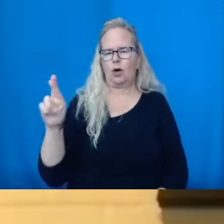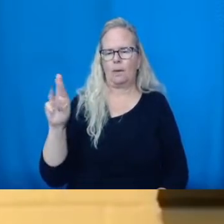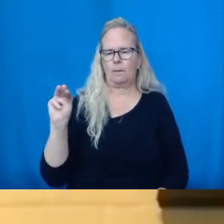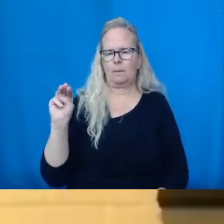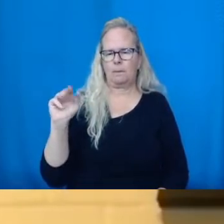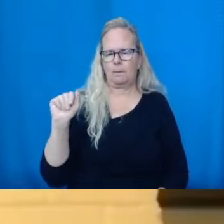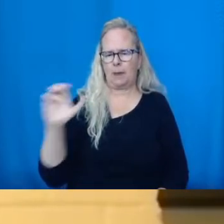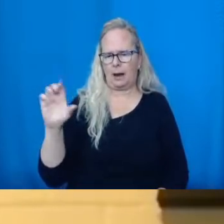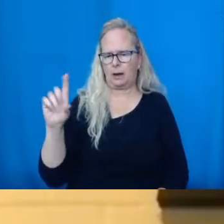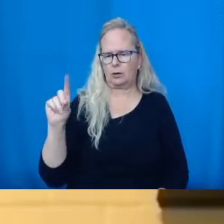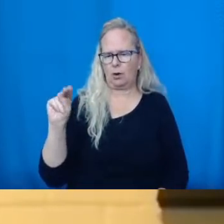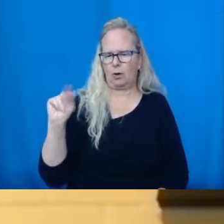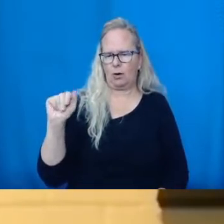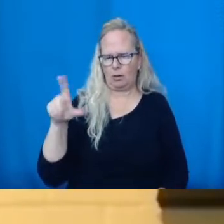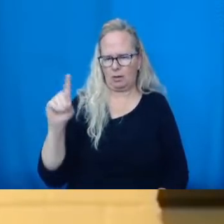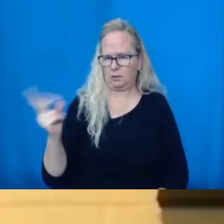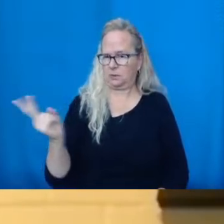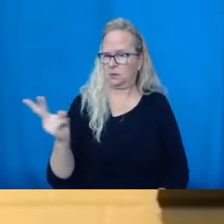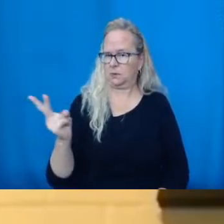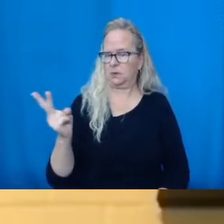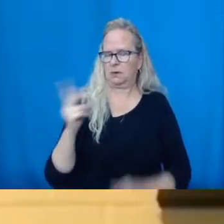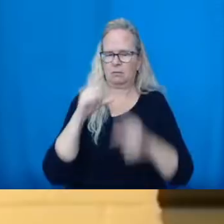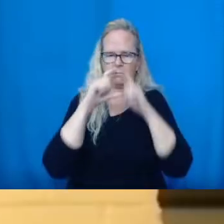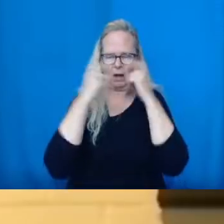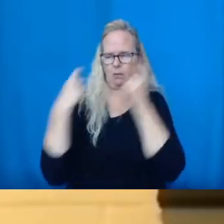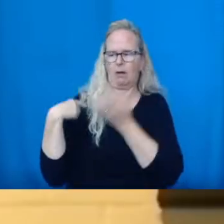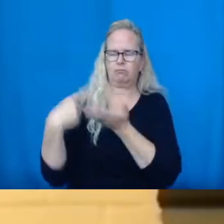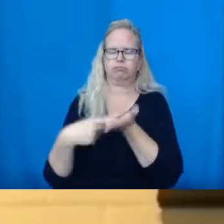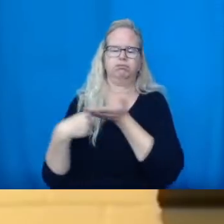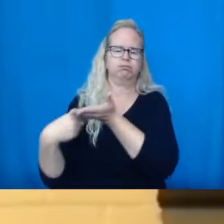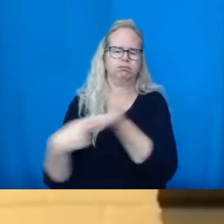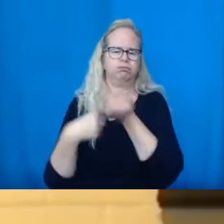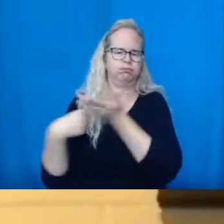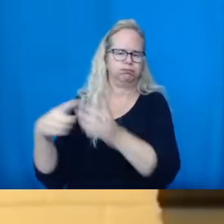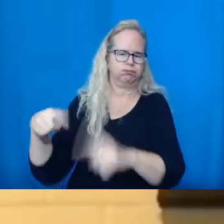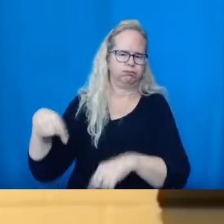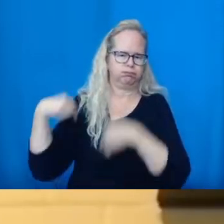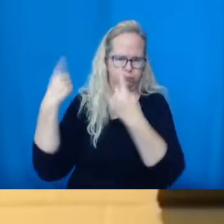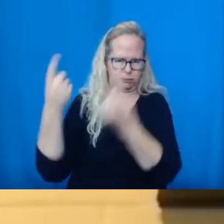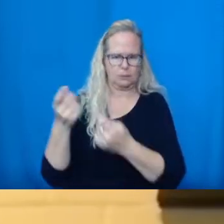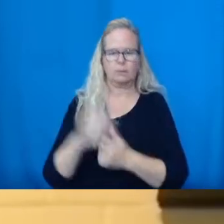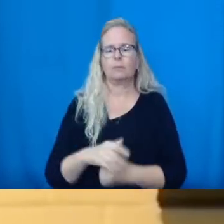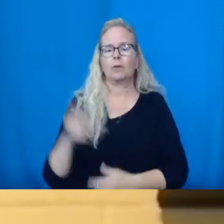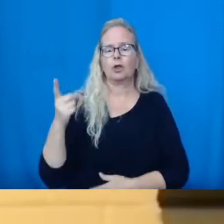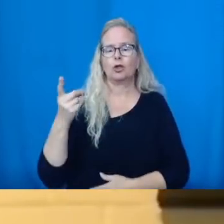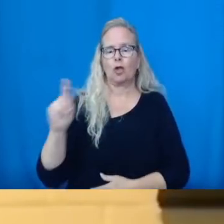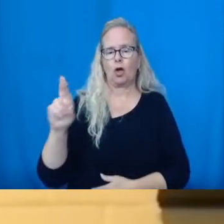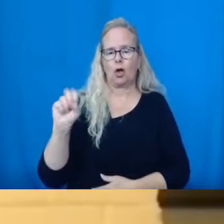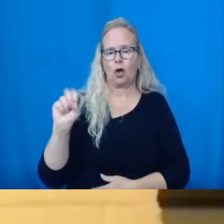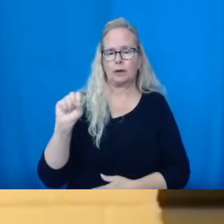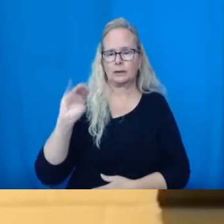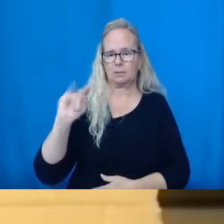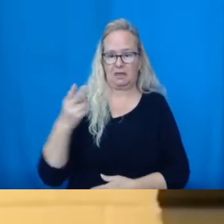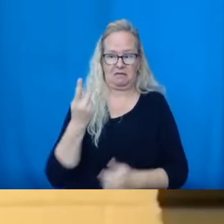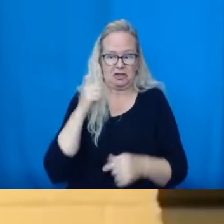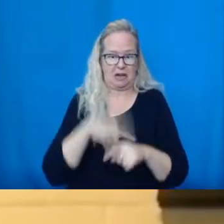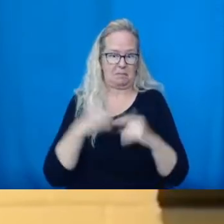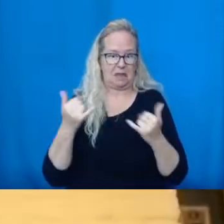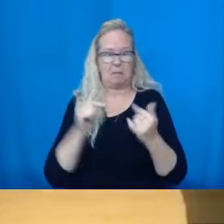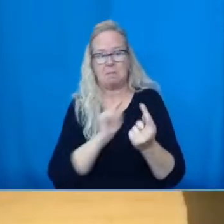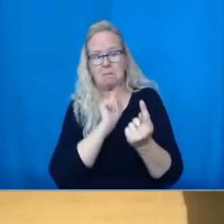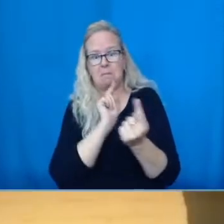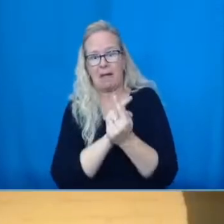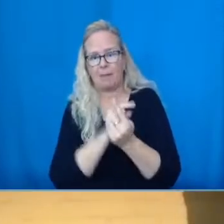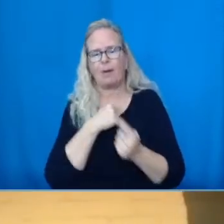just meeting for the first time today. I'm really excited to hear their presentation, and I'm so glad we get to have them provide this information to Albertans. Back to you,